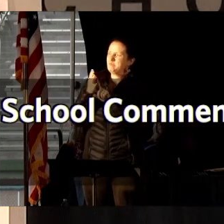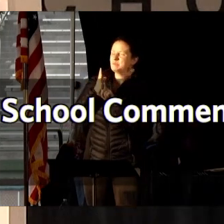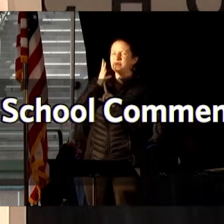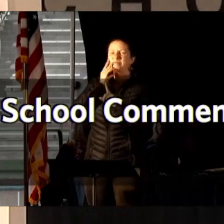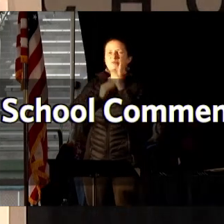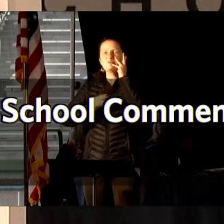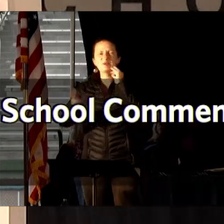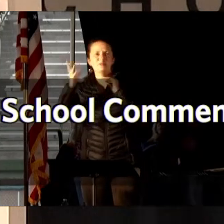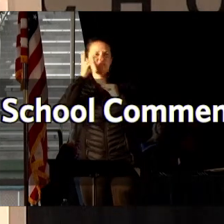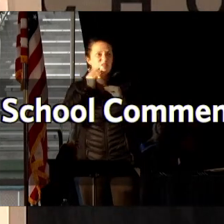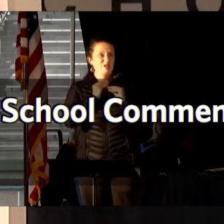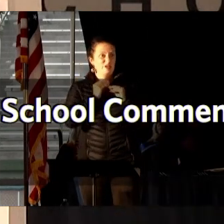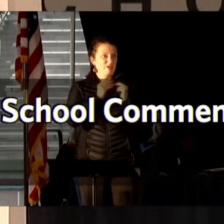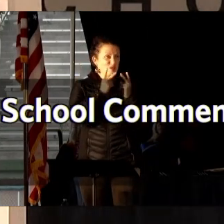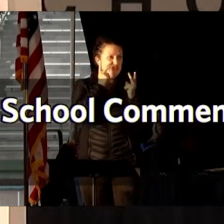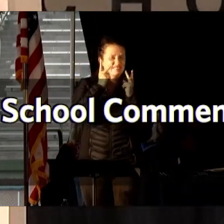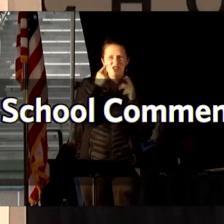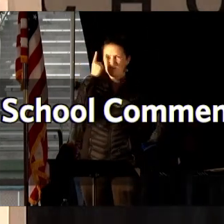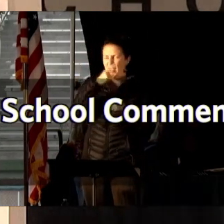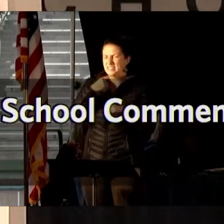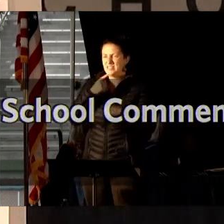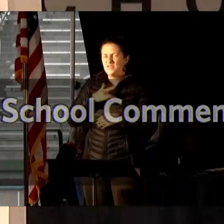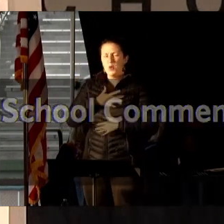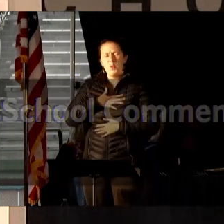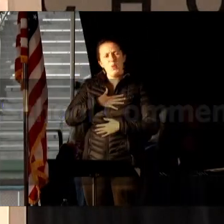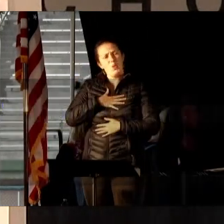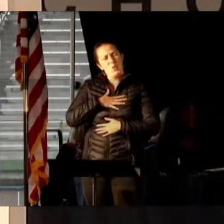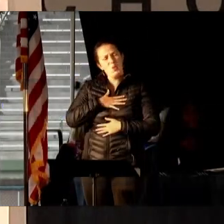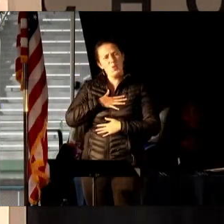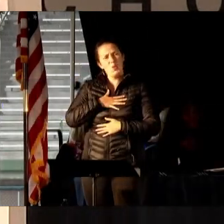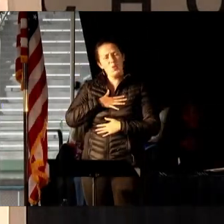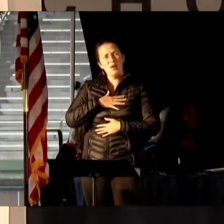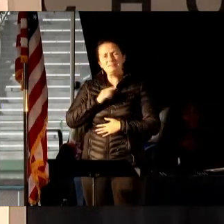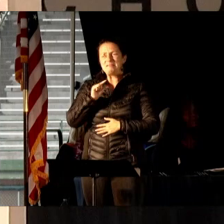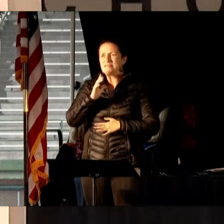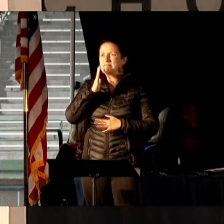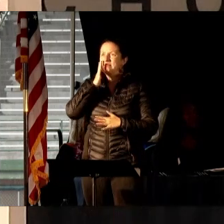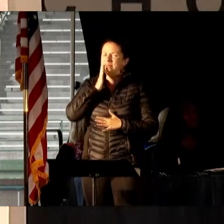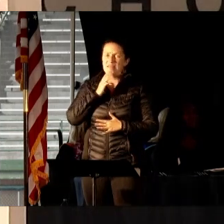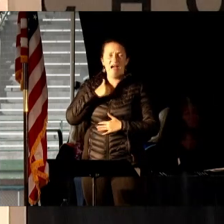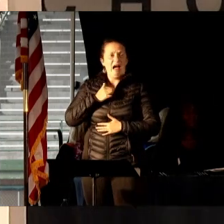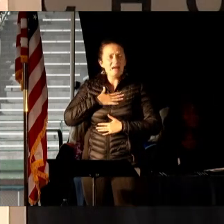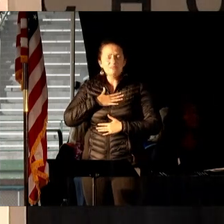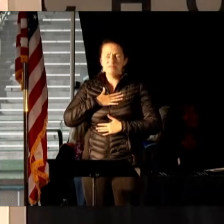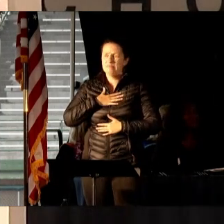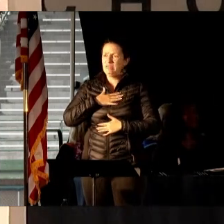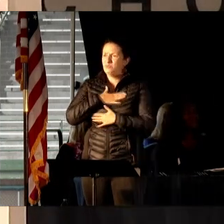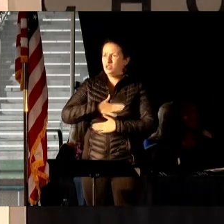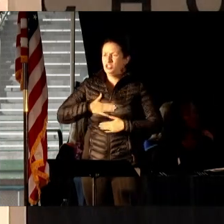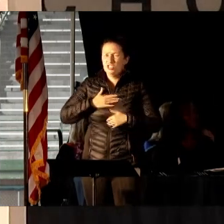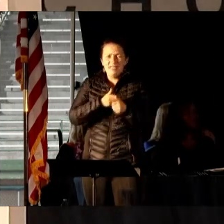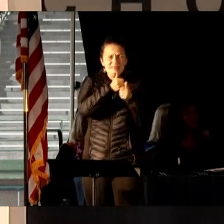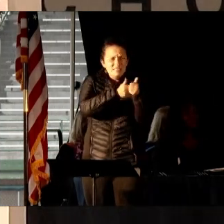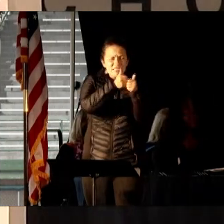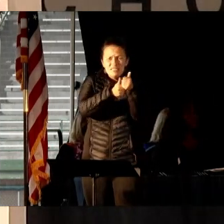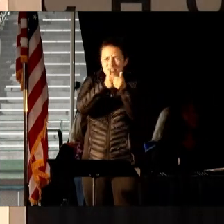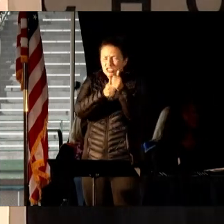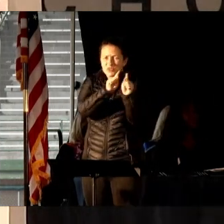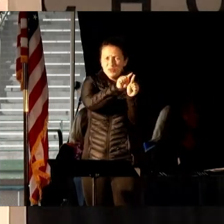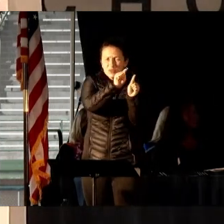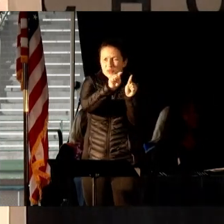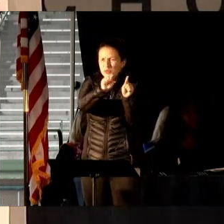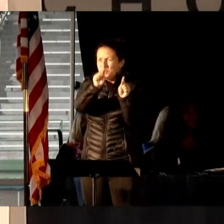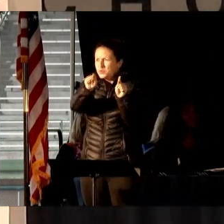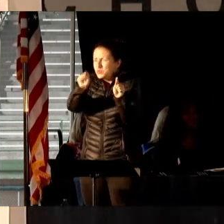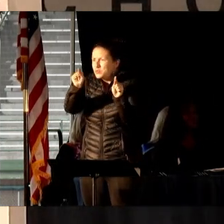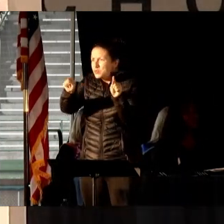my heart a little bit how much I appreciate every one of you. Through fun times and stressful